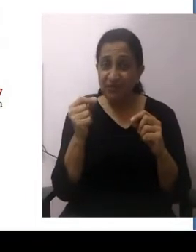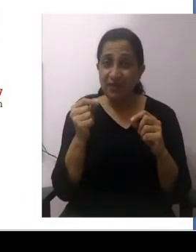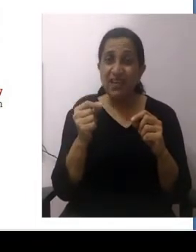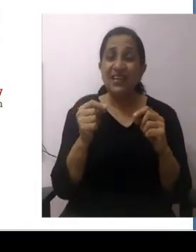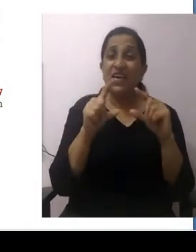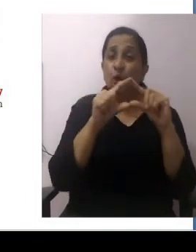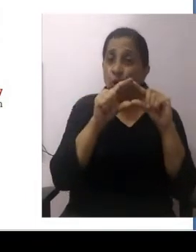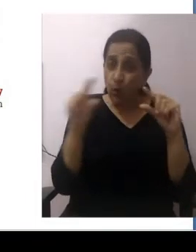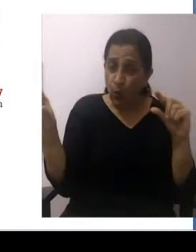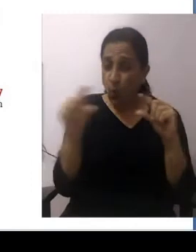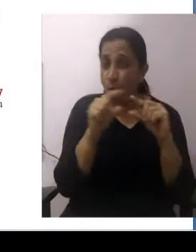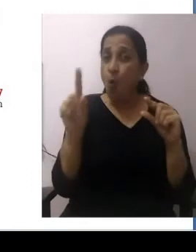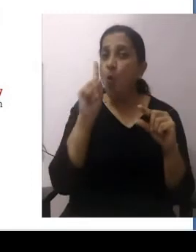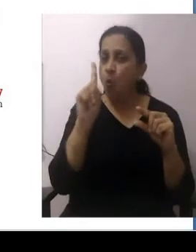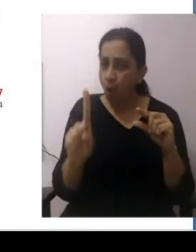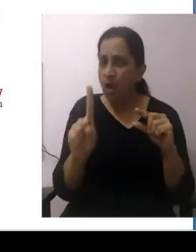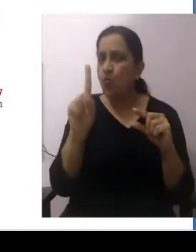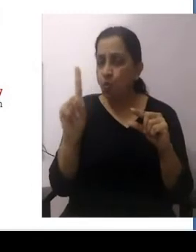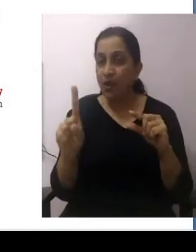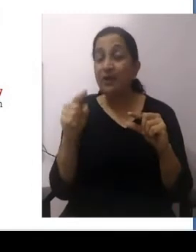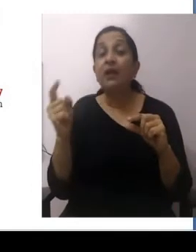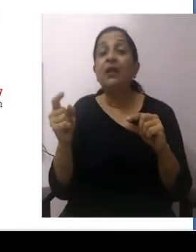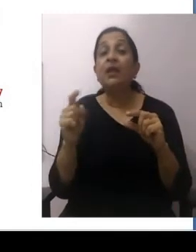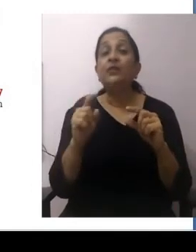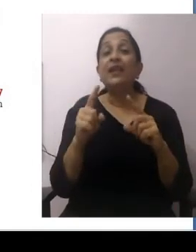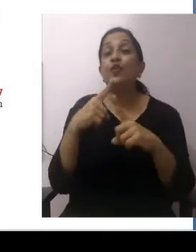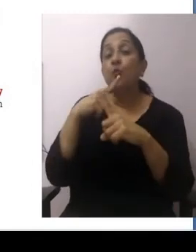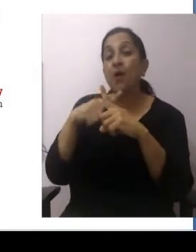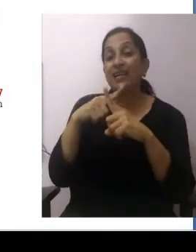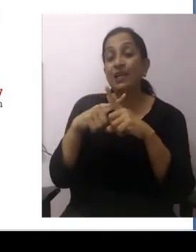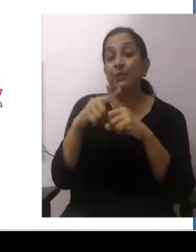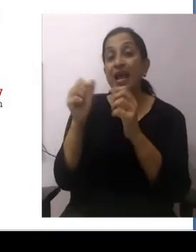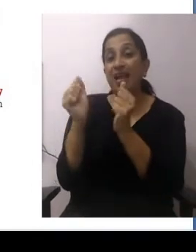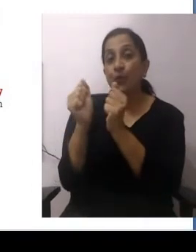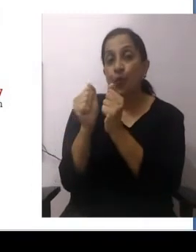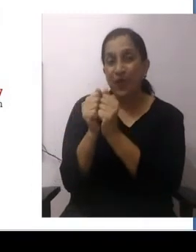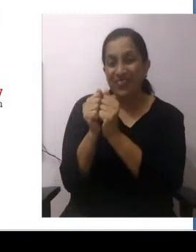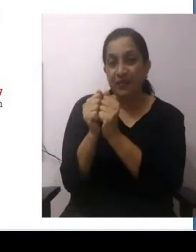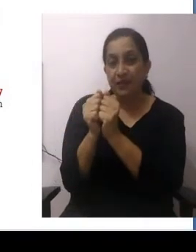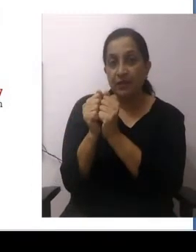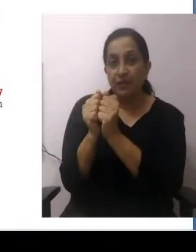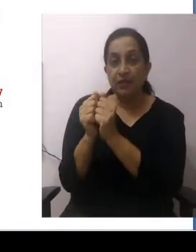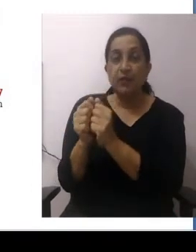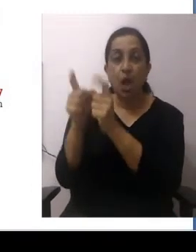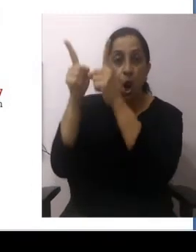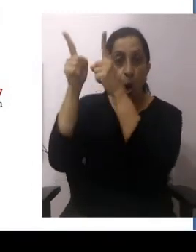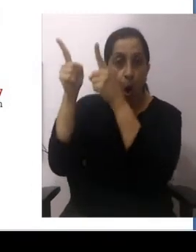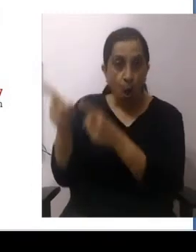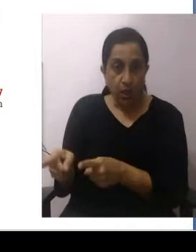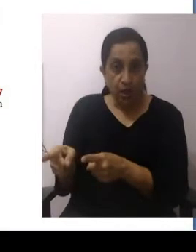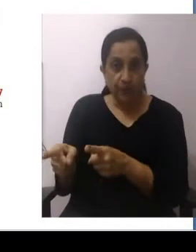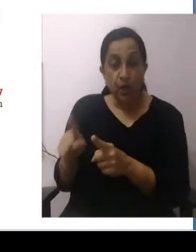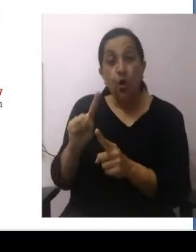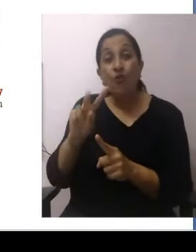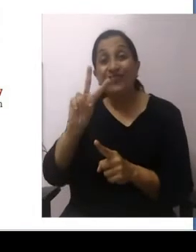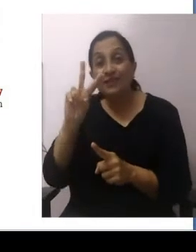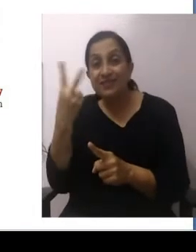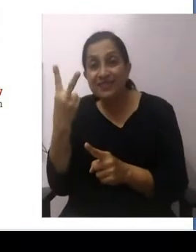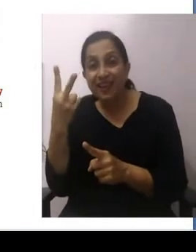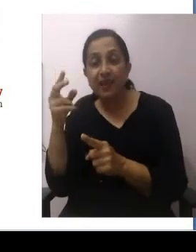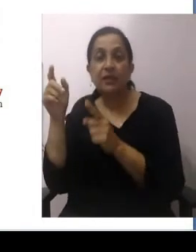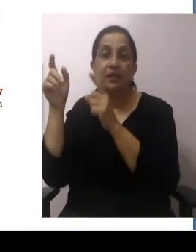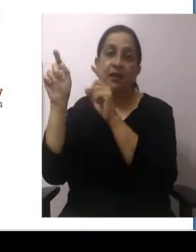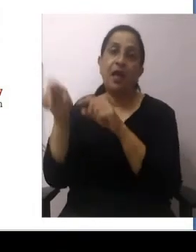one row at a time, multiply to the elements of the columns in the